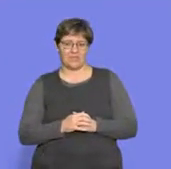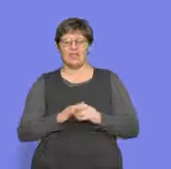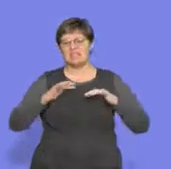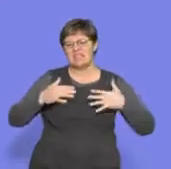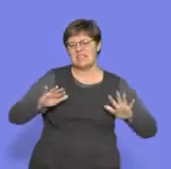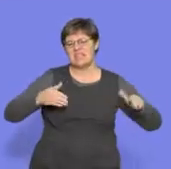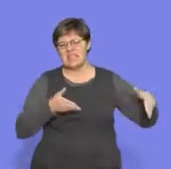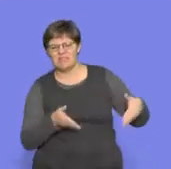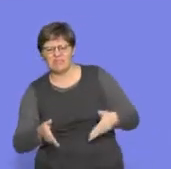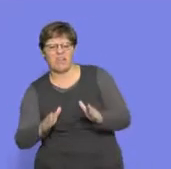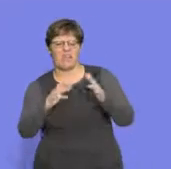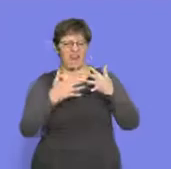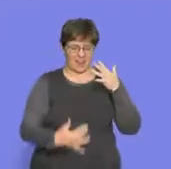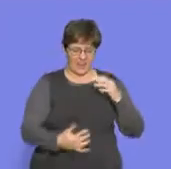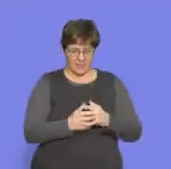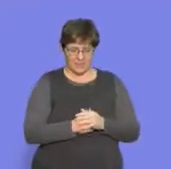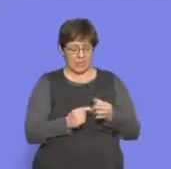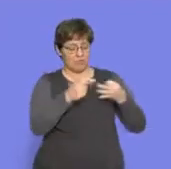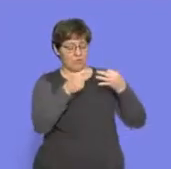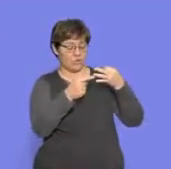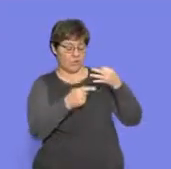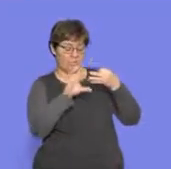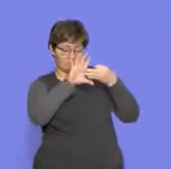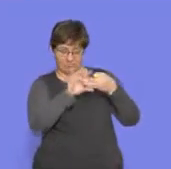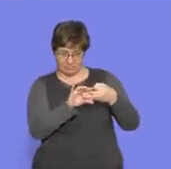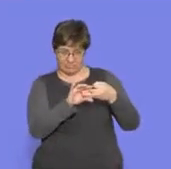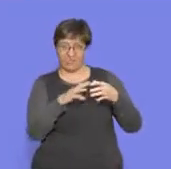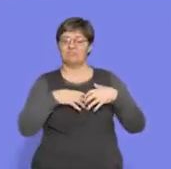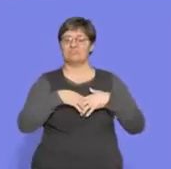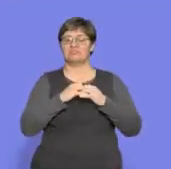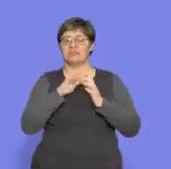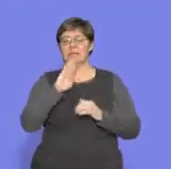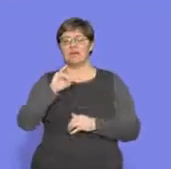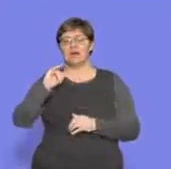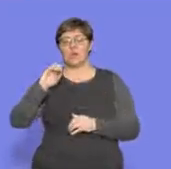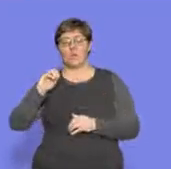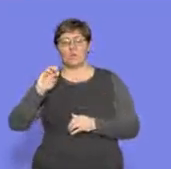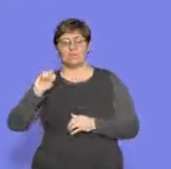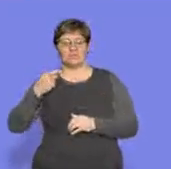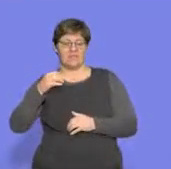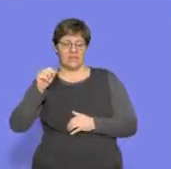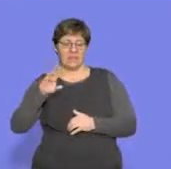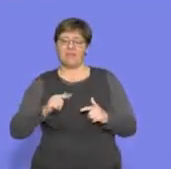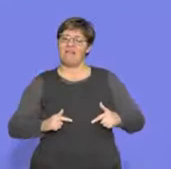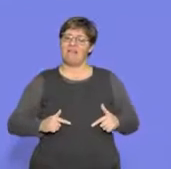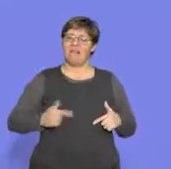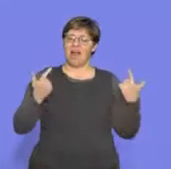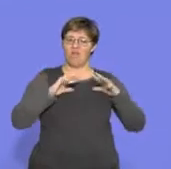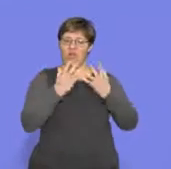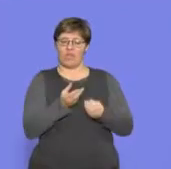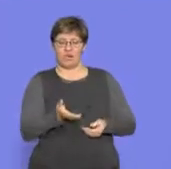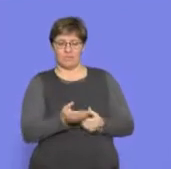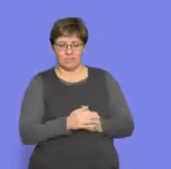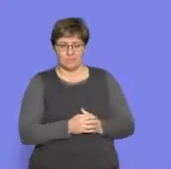rivers, seas, and lakes. And so these three components collectively contribute to the existence of life on